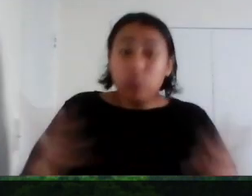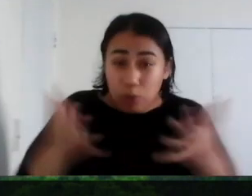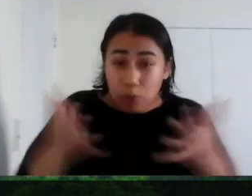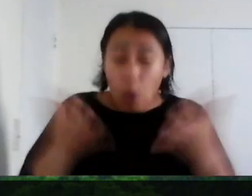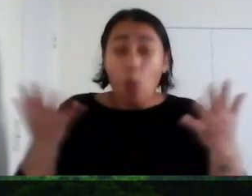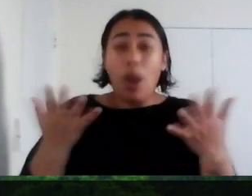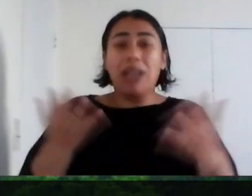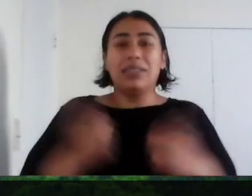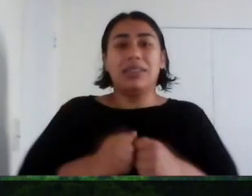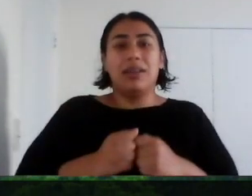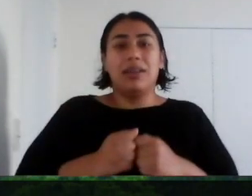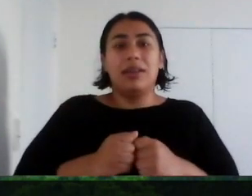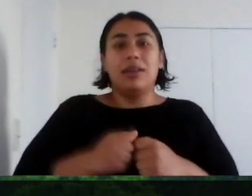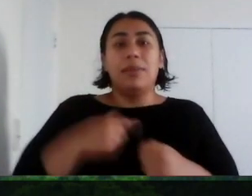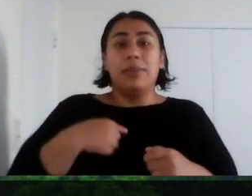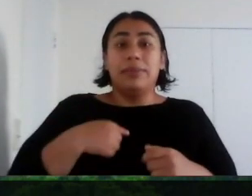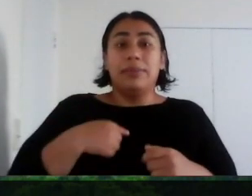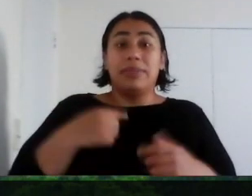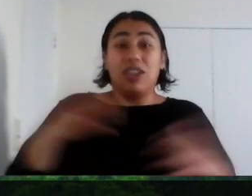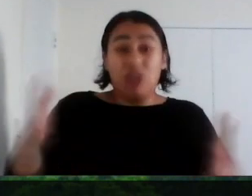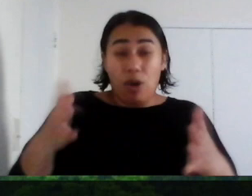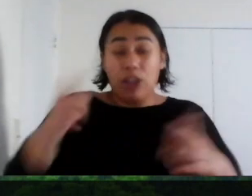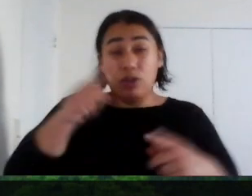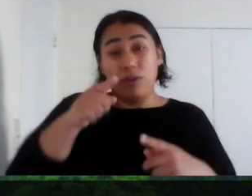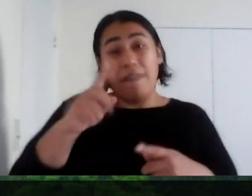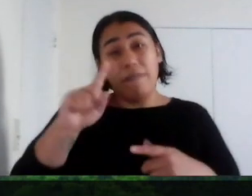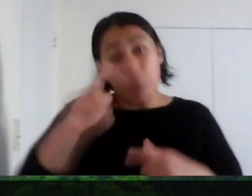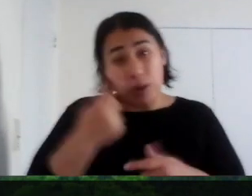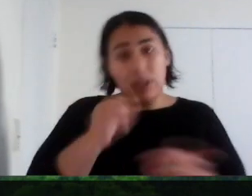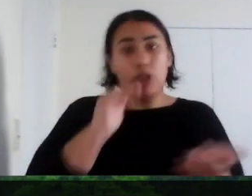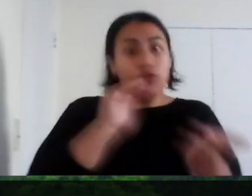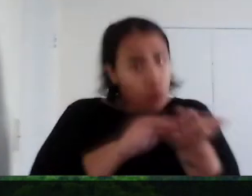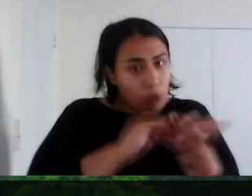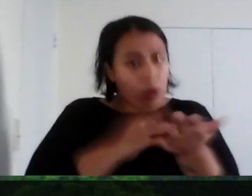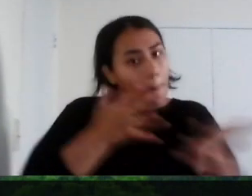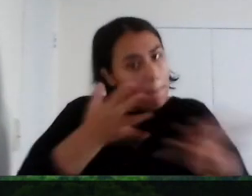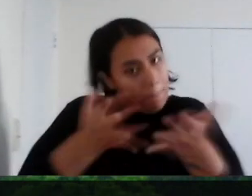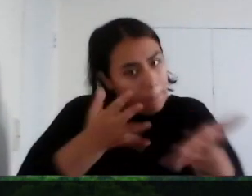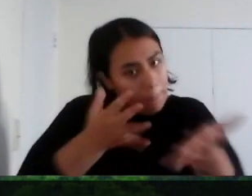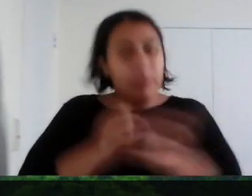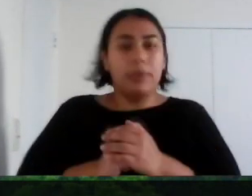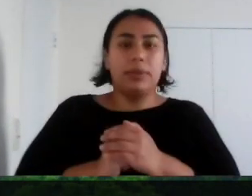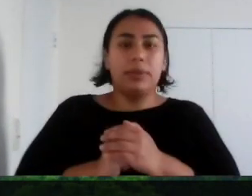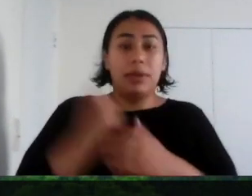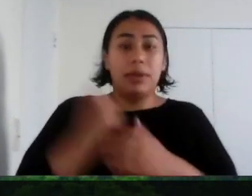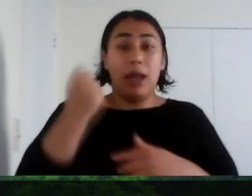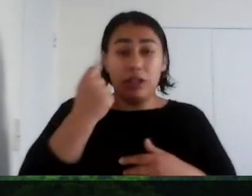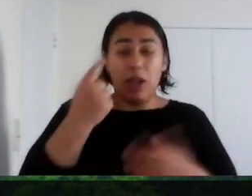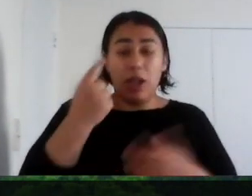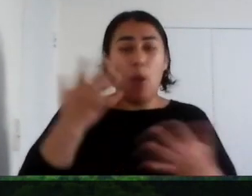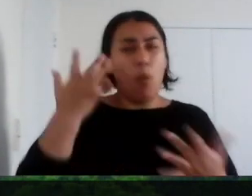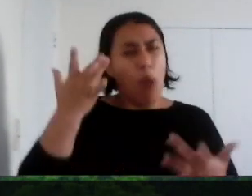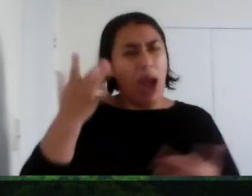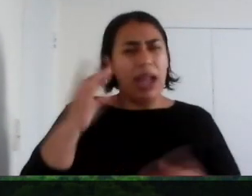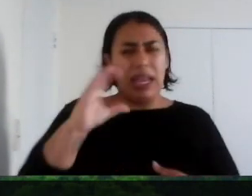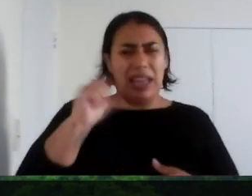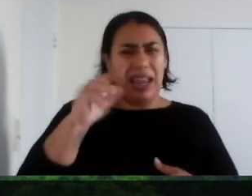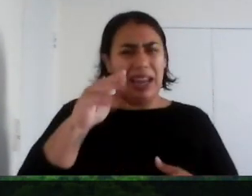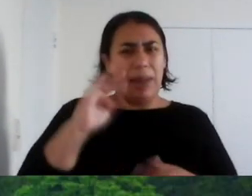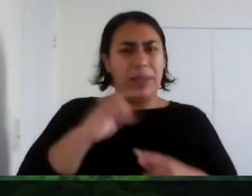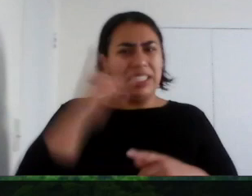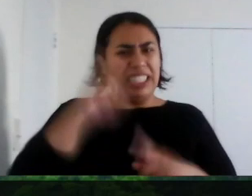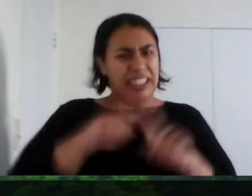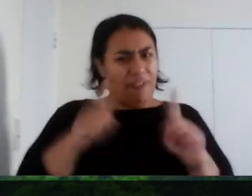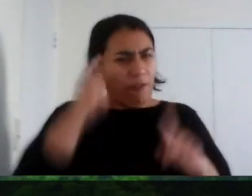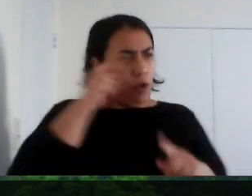you have to use a different strain than your friend. So we typically encourage patients to speak with a healthcare professional first. That